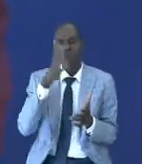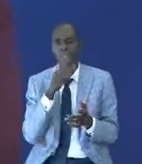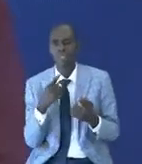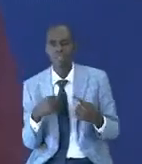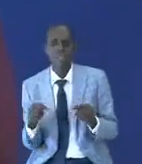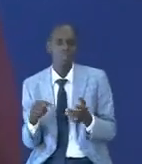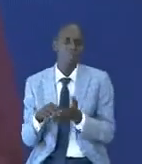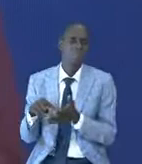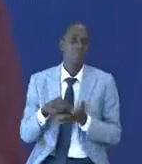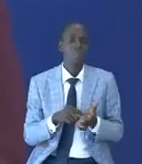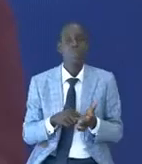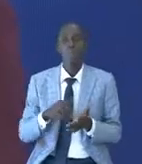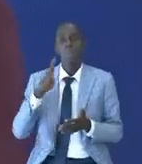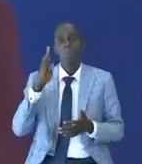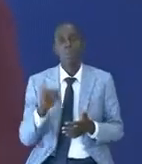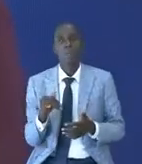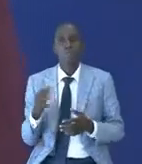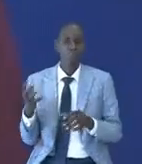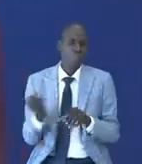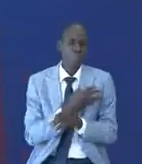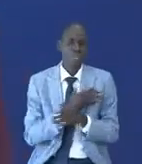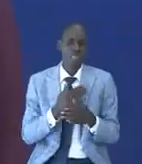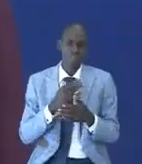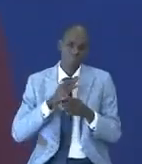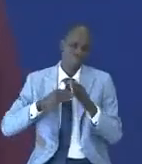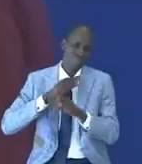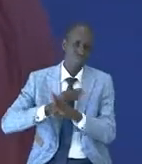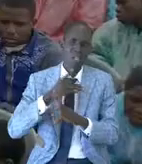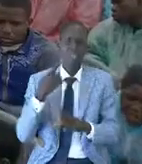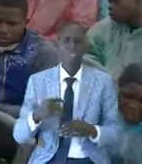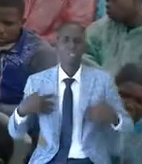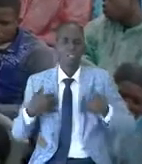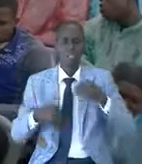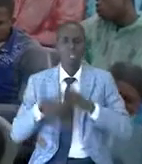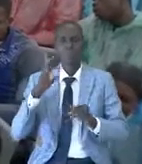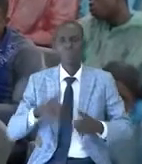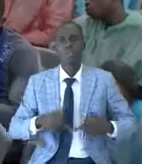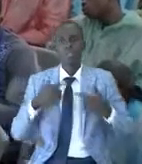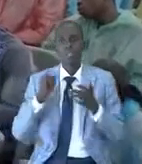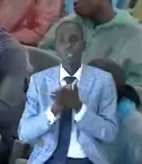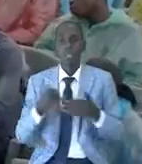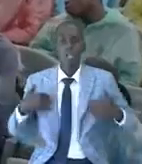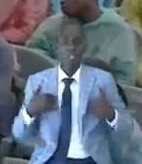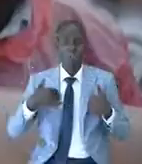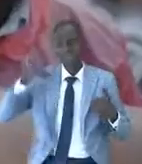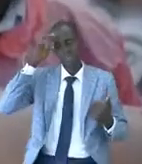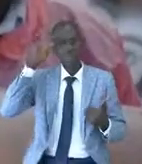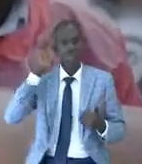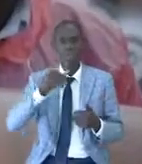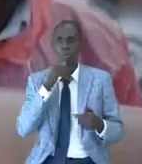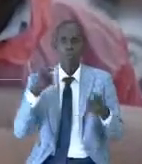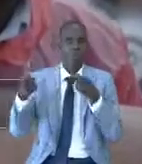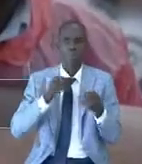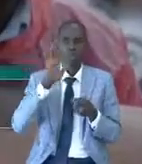bar, the beast out of your life. They will not control your life. They'll not control your thoughts. And they'll